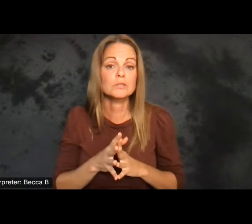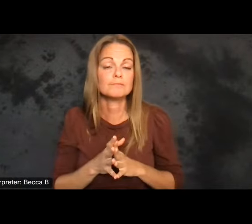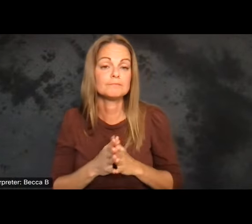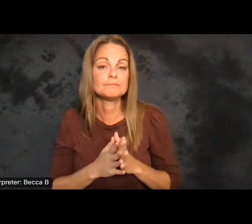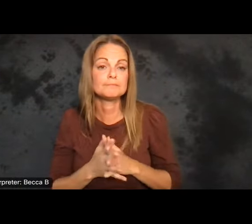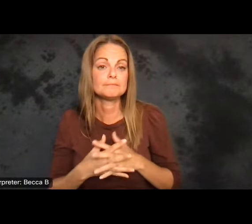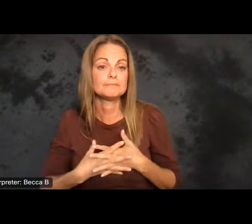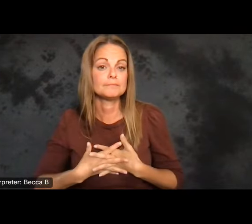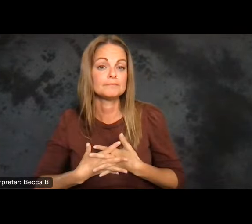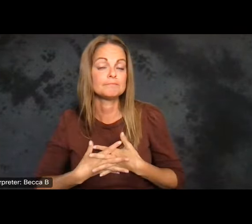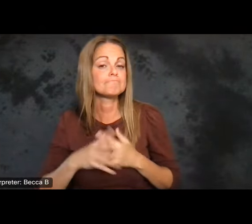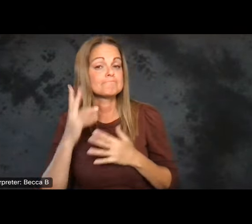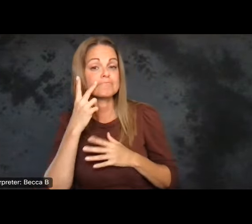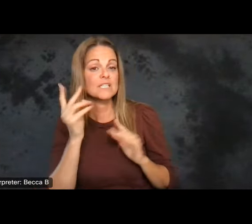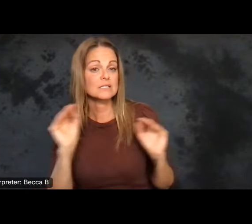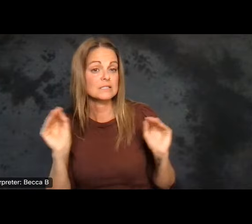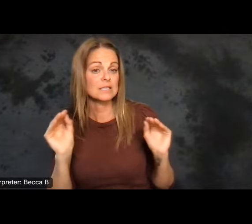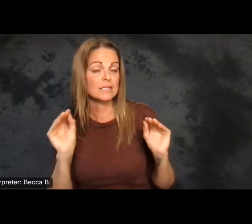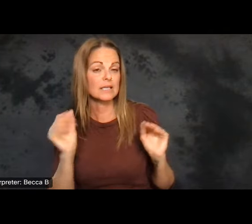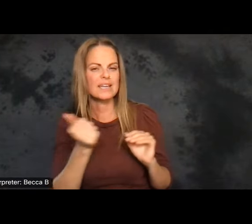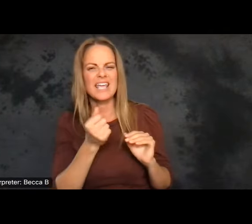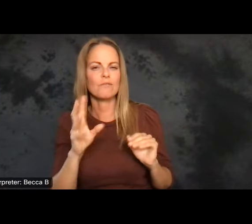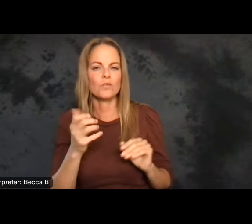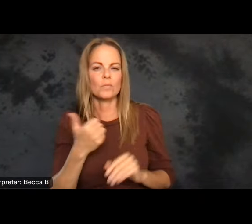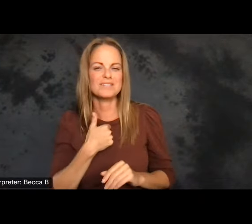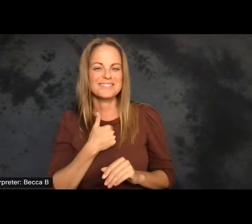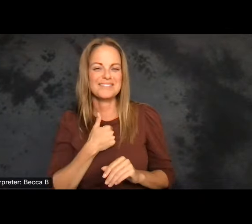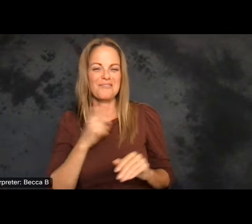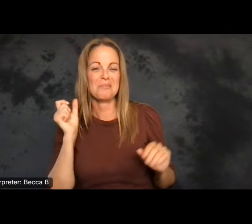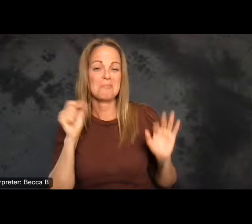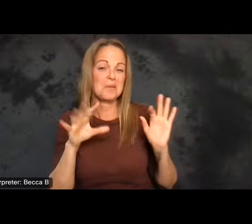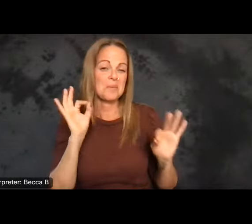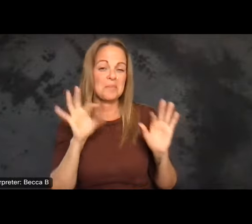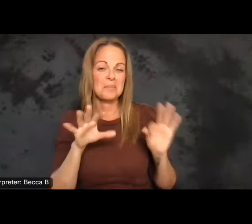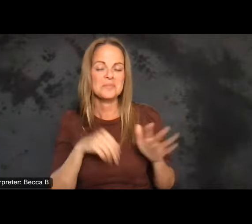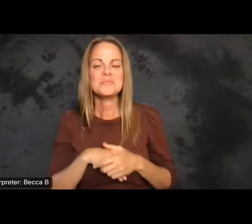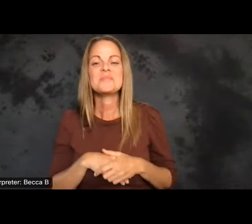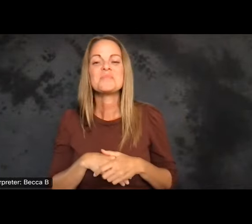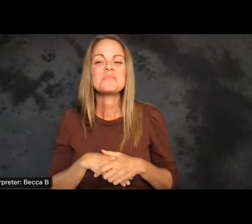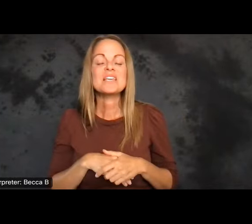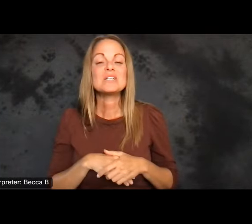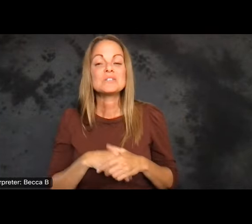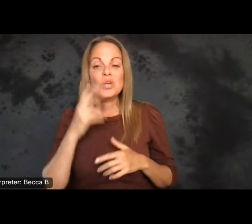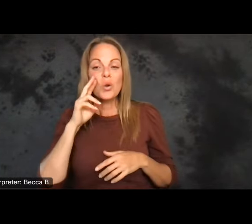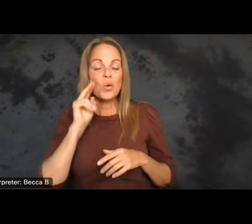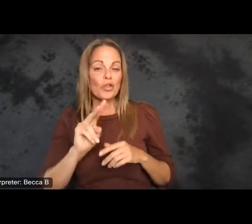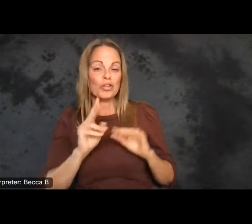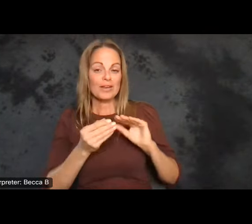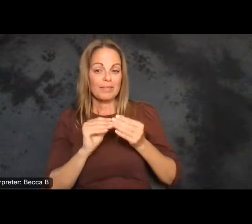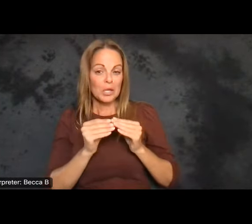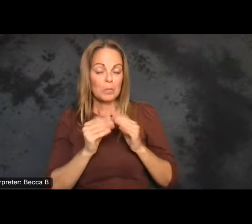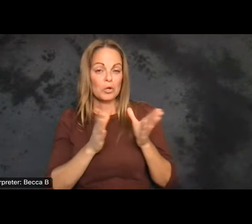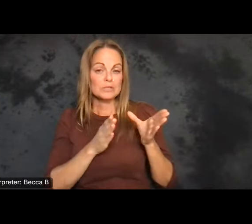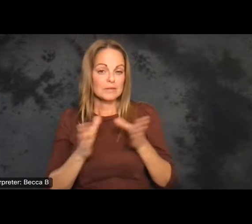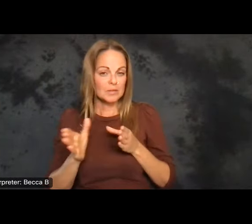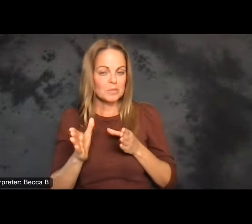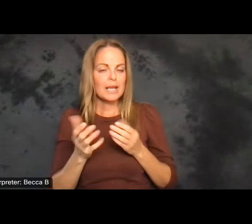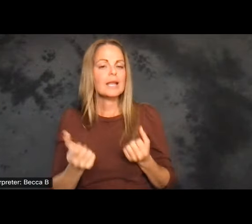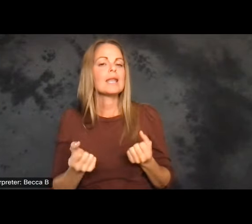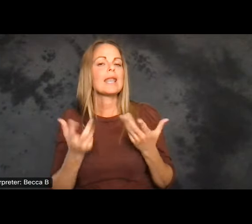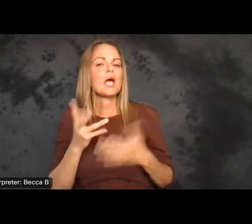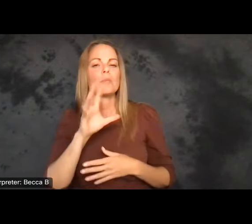Not seeing any. I've got a few I'd like to throw at you. On looking through the numbers in the plan, how much of that is